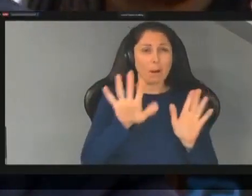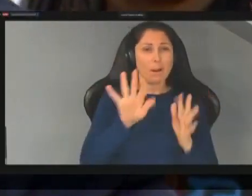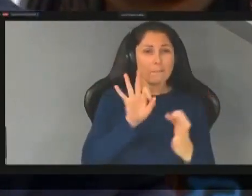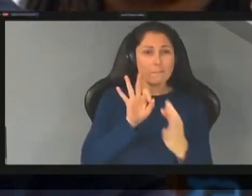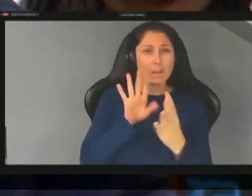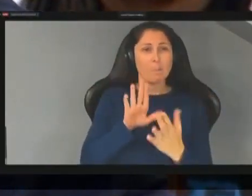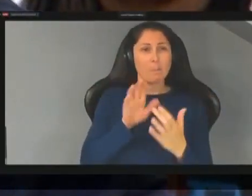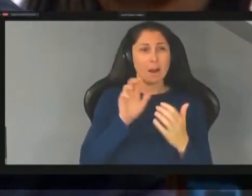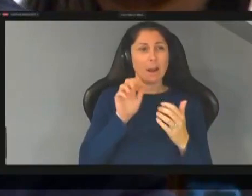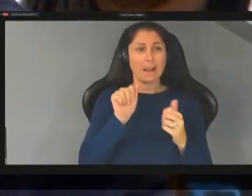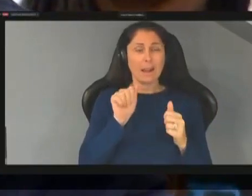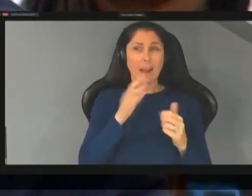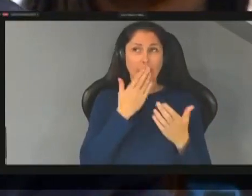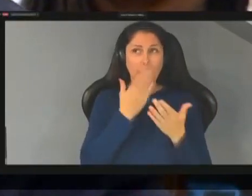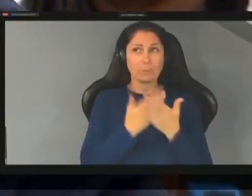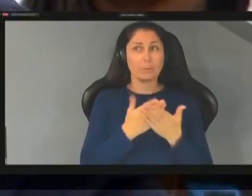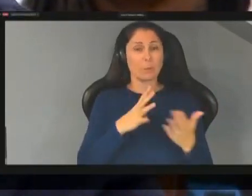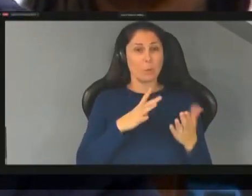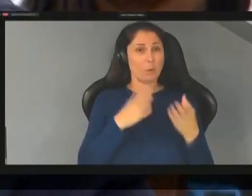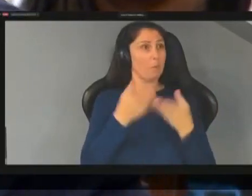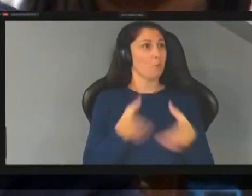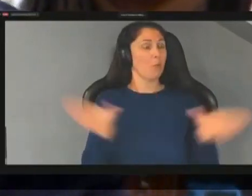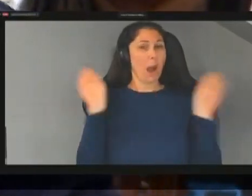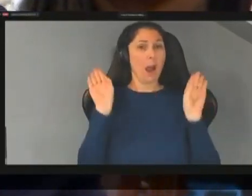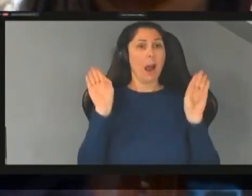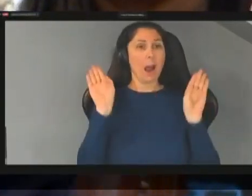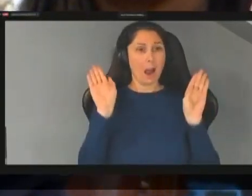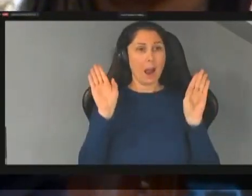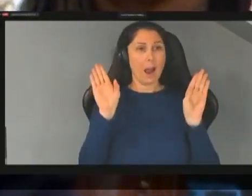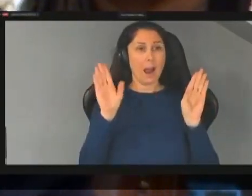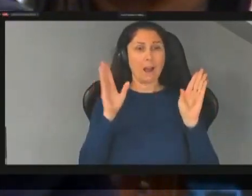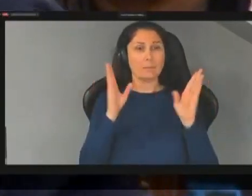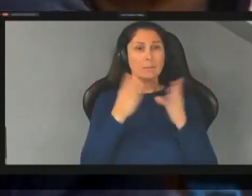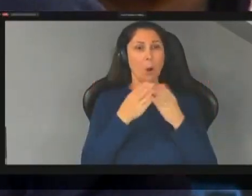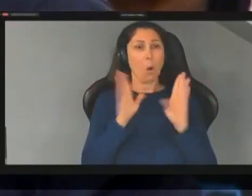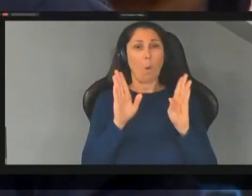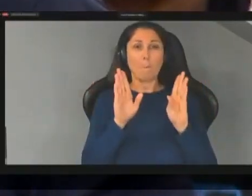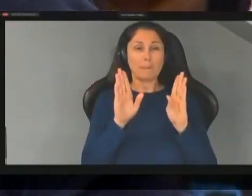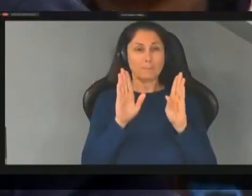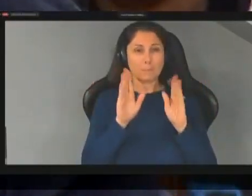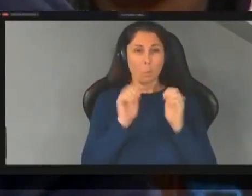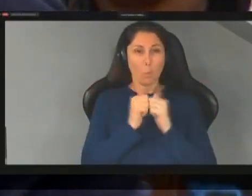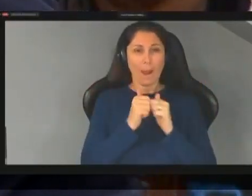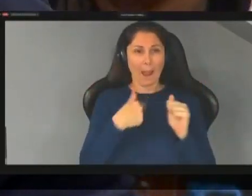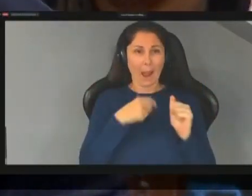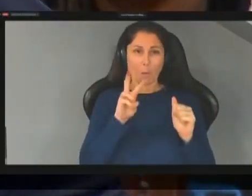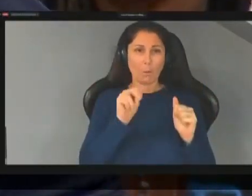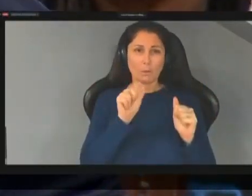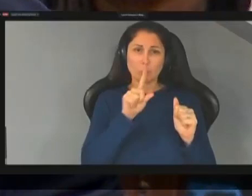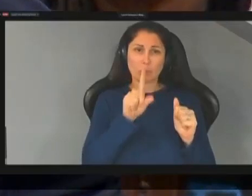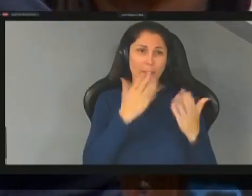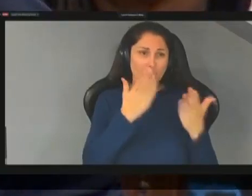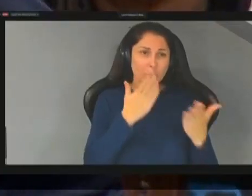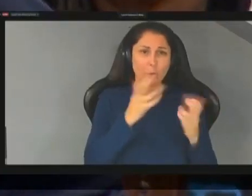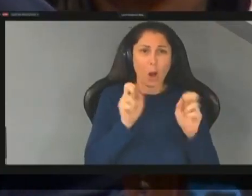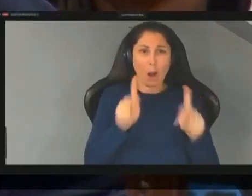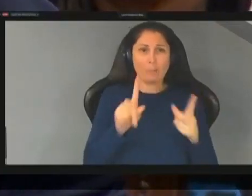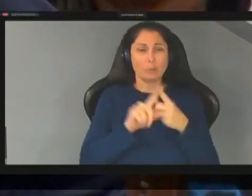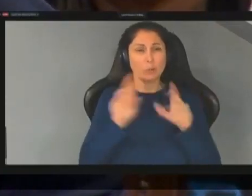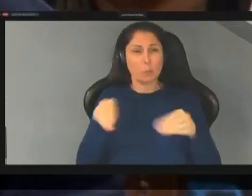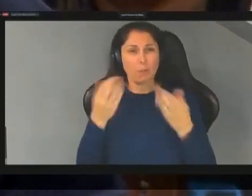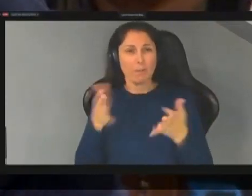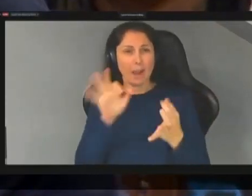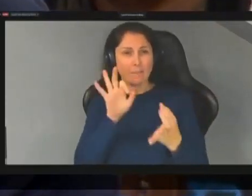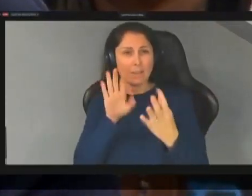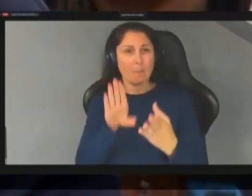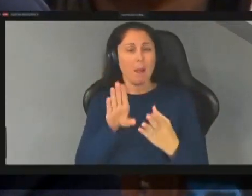very refreshingly broad and extremely open-ended way, and I was really grateful for the opportunity to provide feedback there.